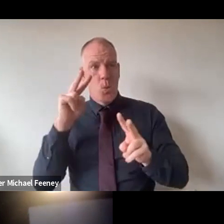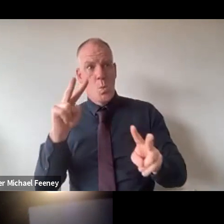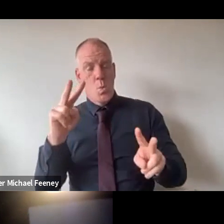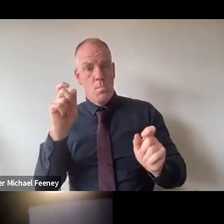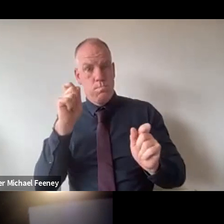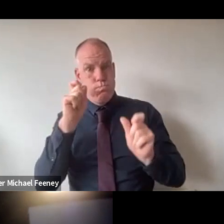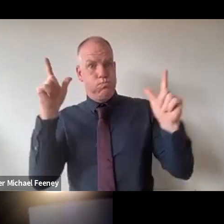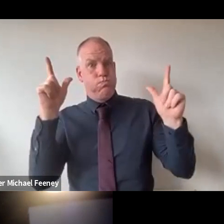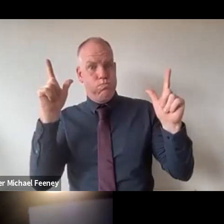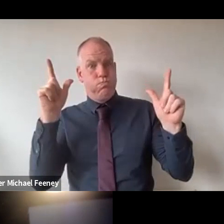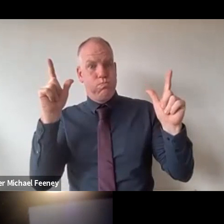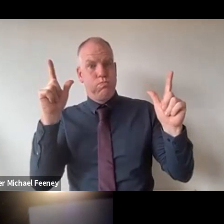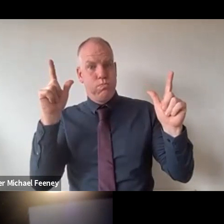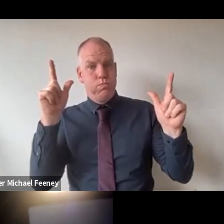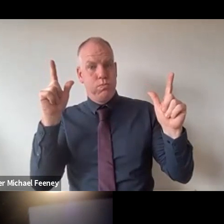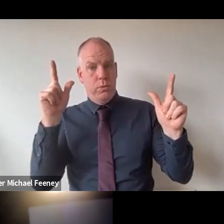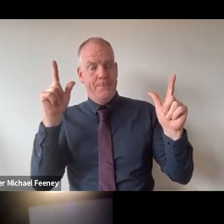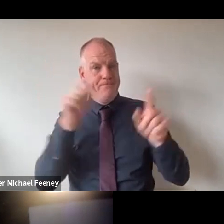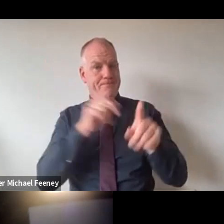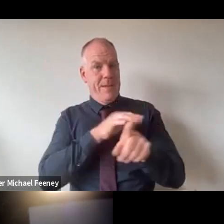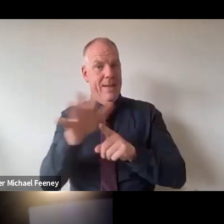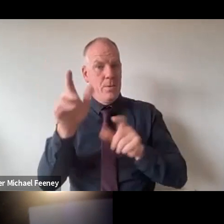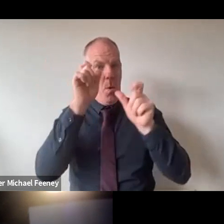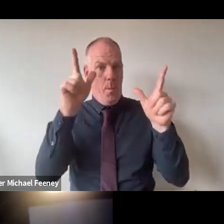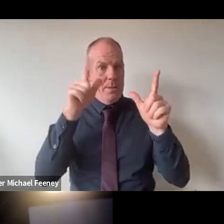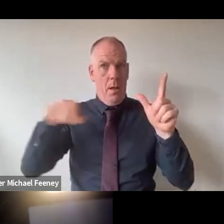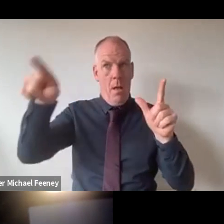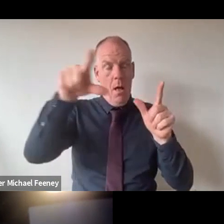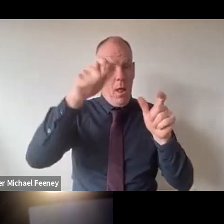eye-opener. At least we must hope so, that it opened the eyes of many.